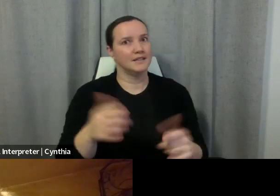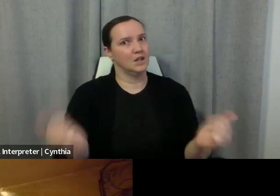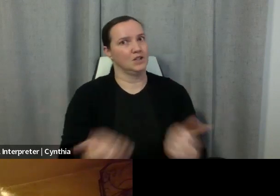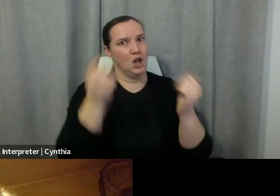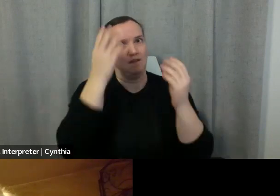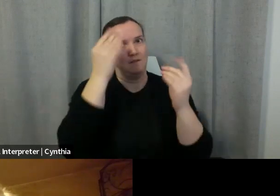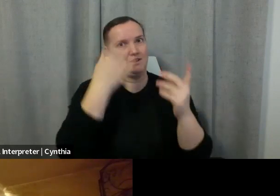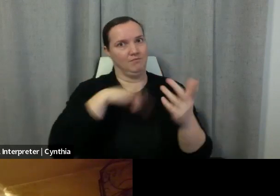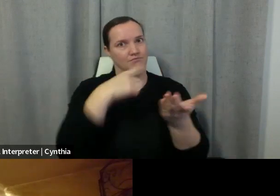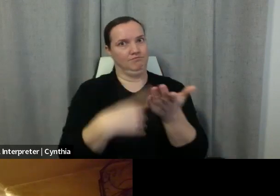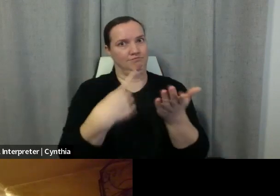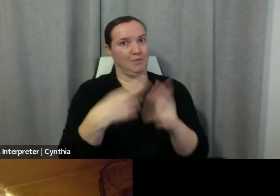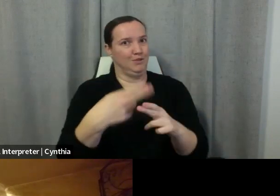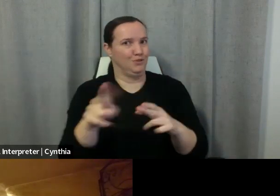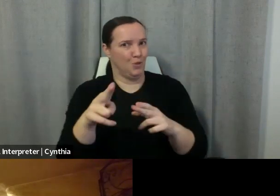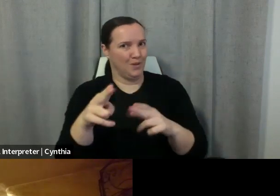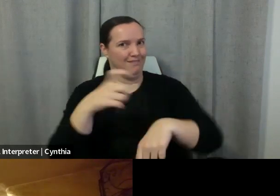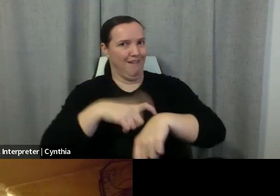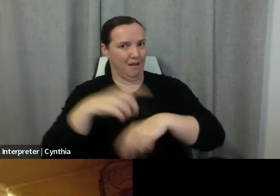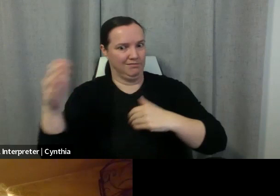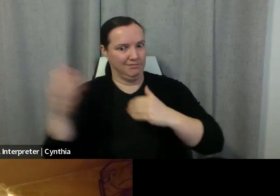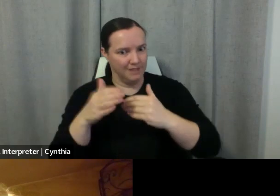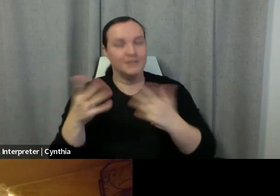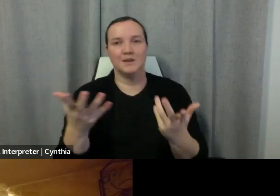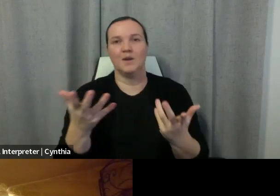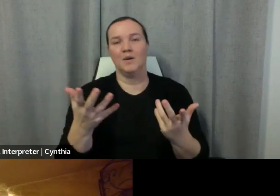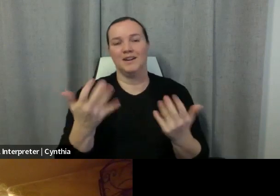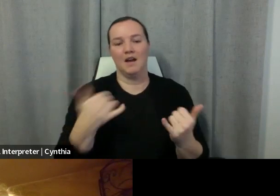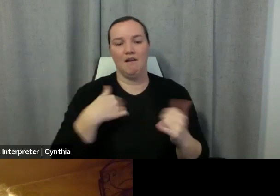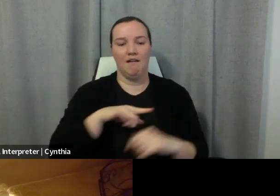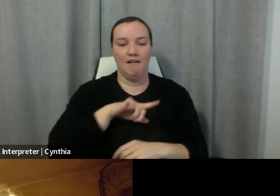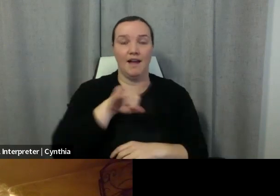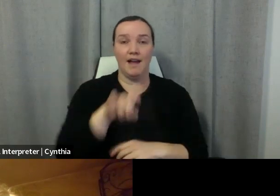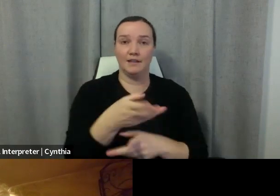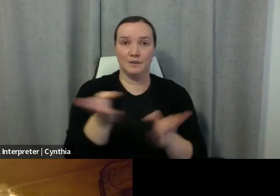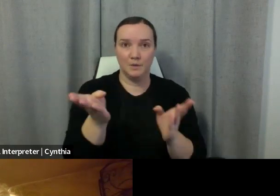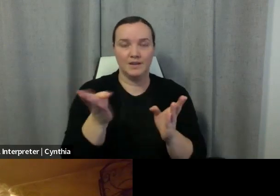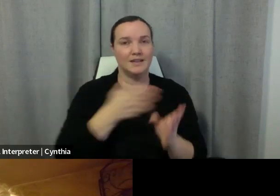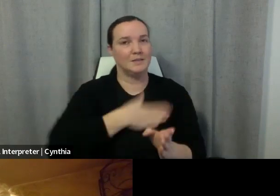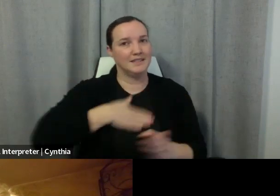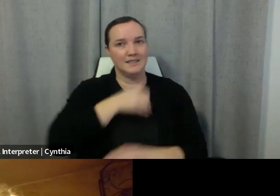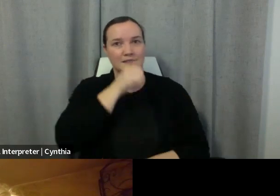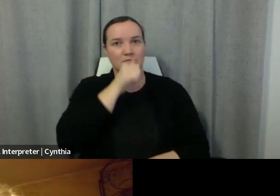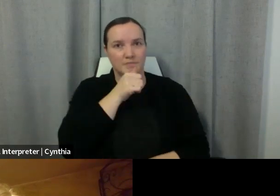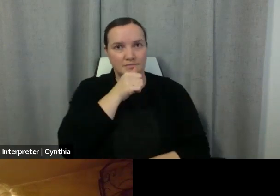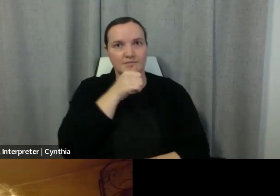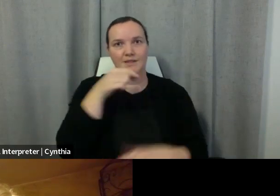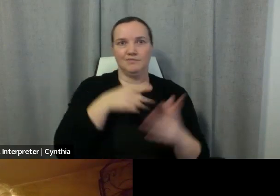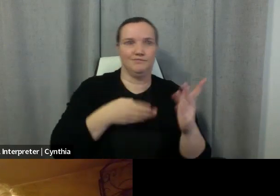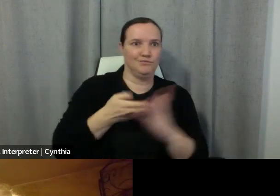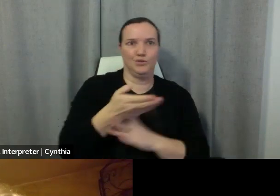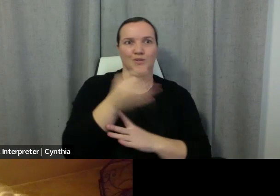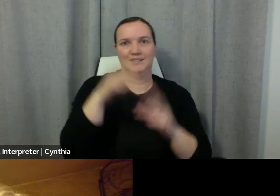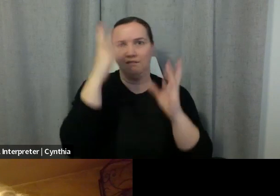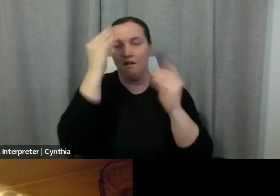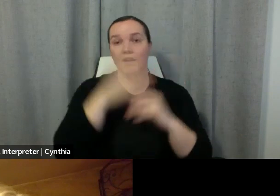trying to cover in a short amount of time. So going to ask that you bear with us as we move through the content. The reason why